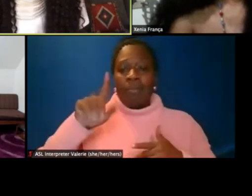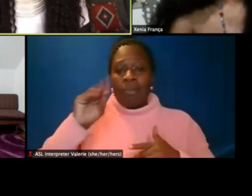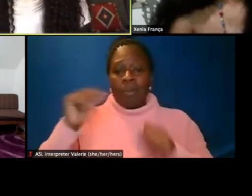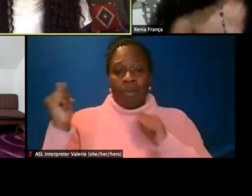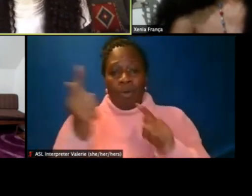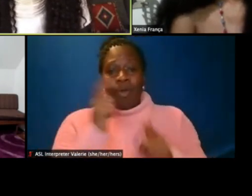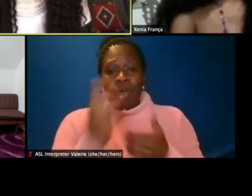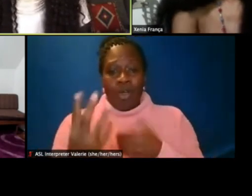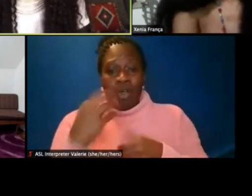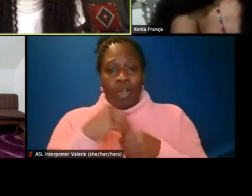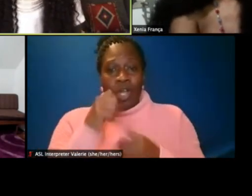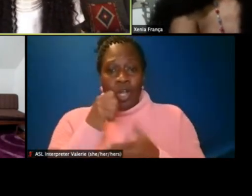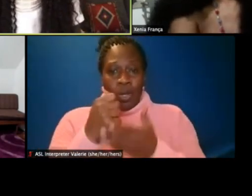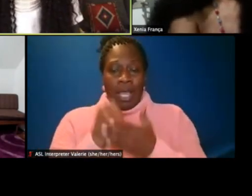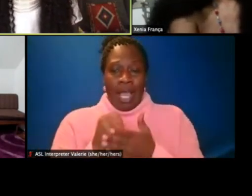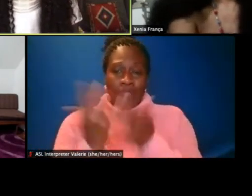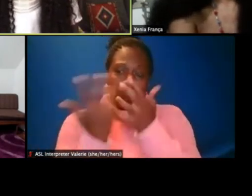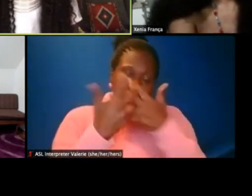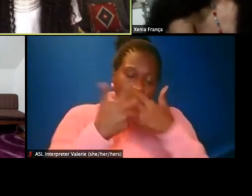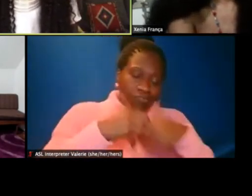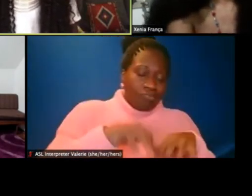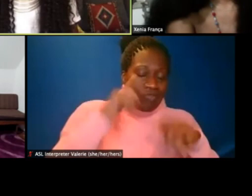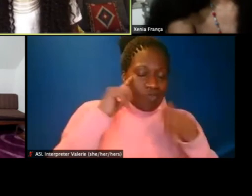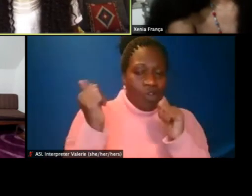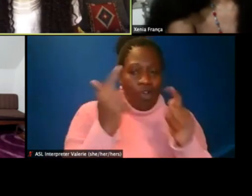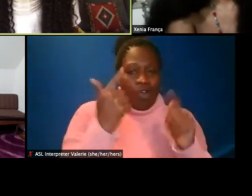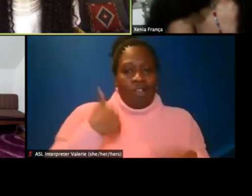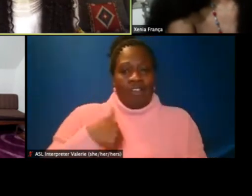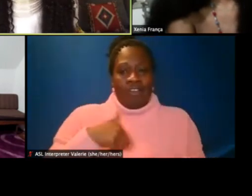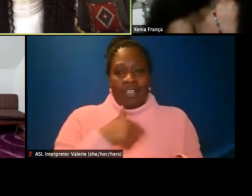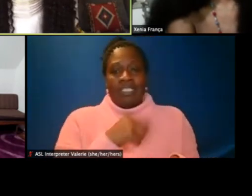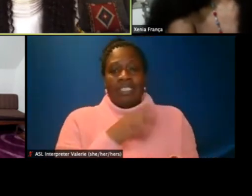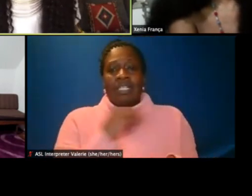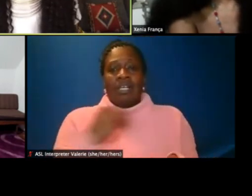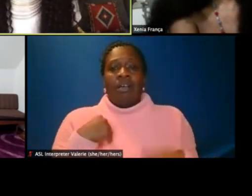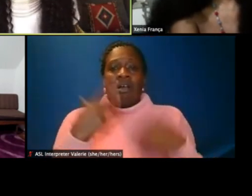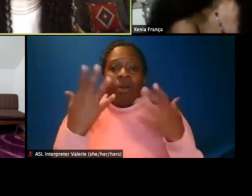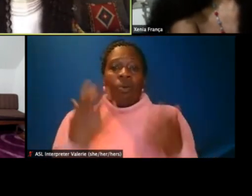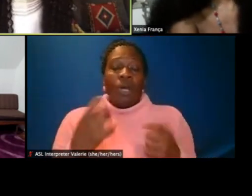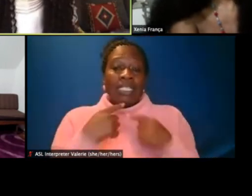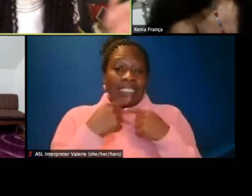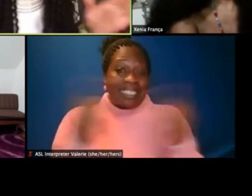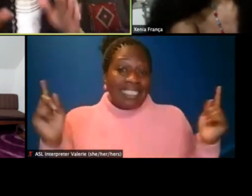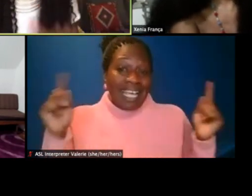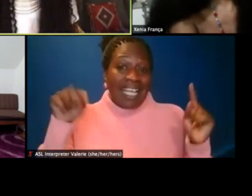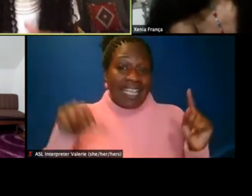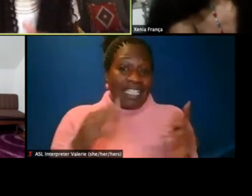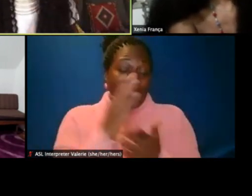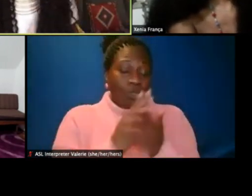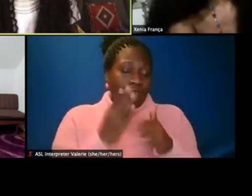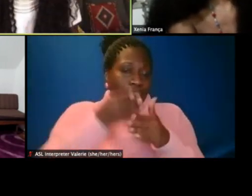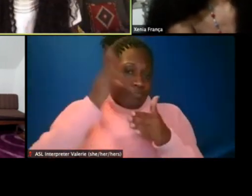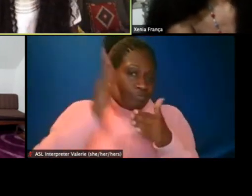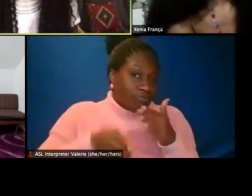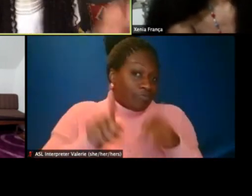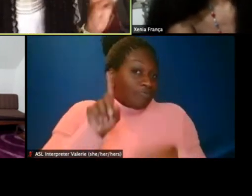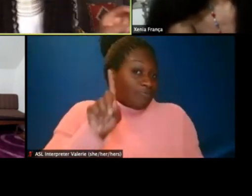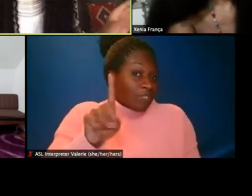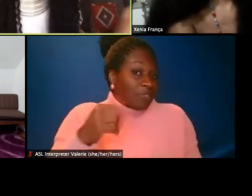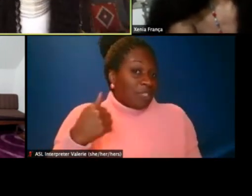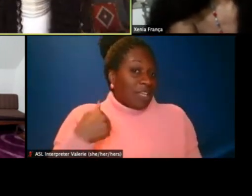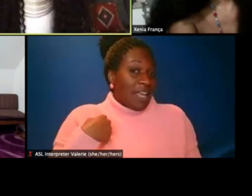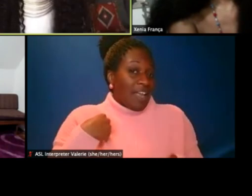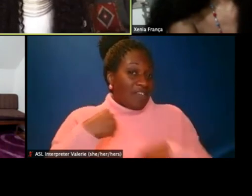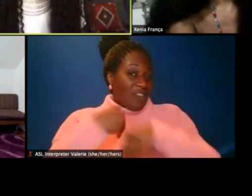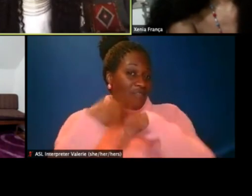who helped put this together for all of us. And I want to say that this portion is over, but we have a